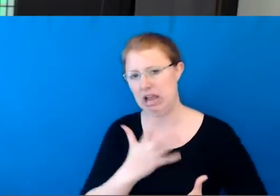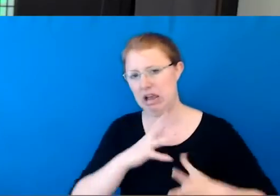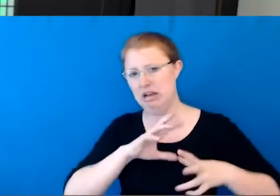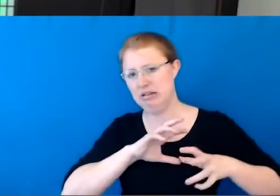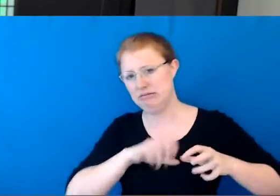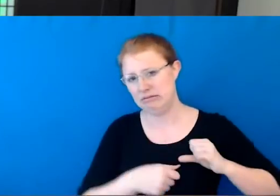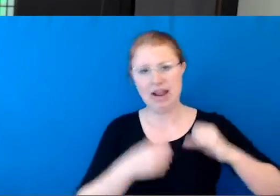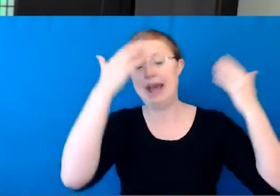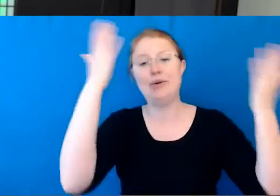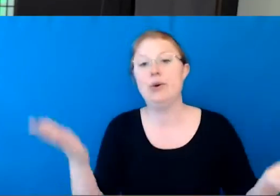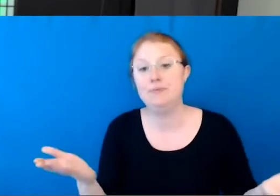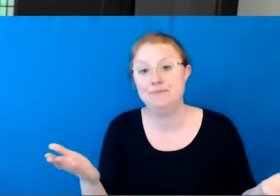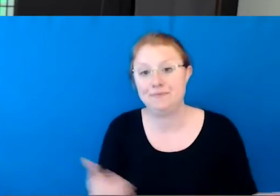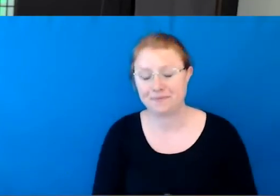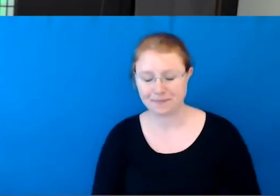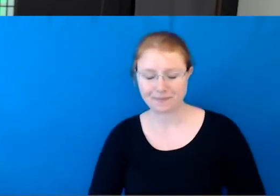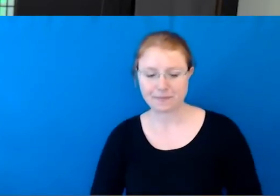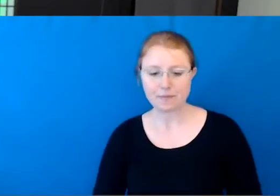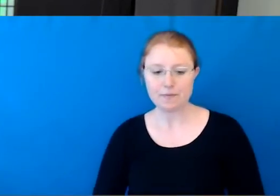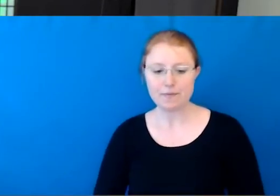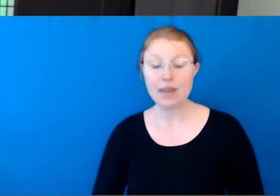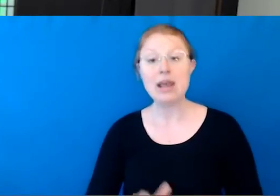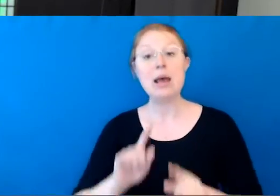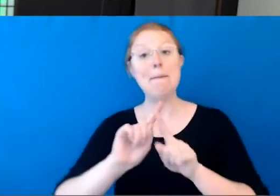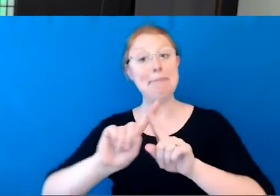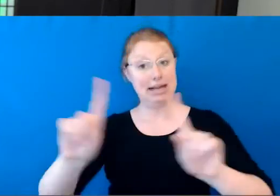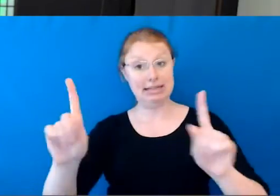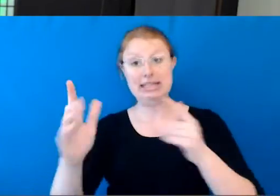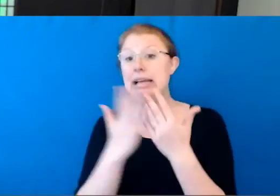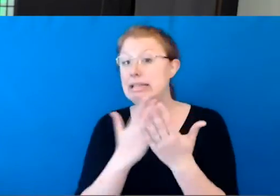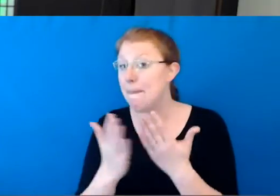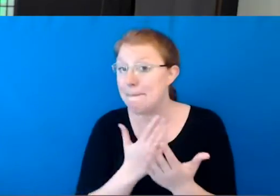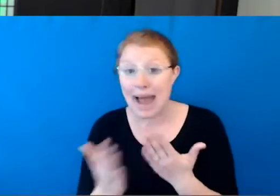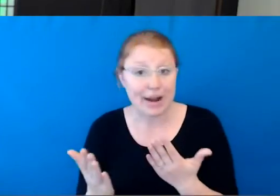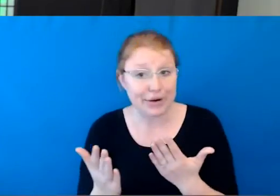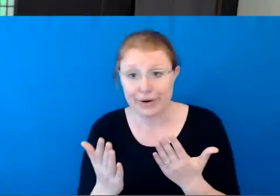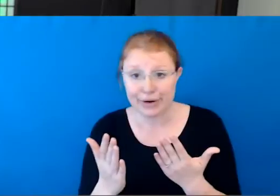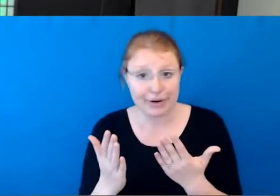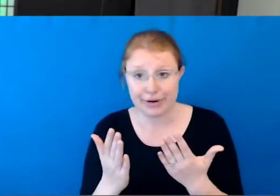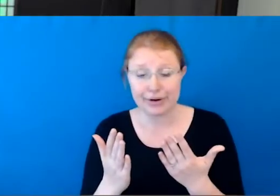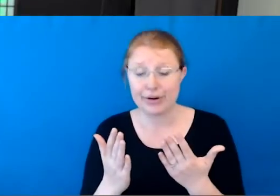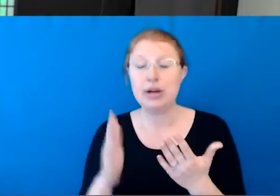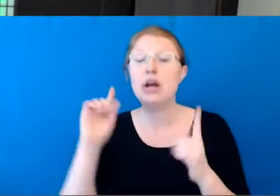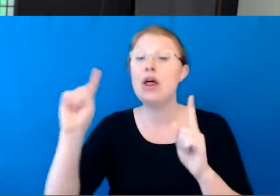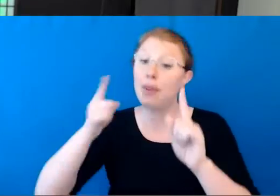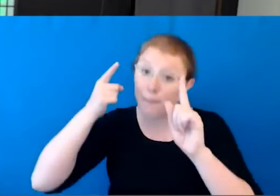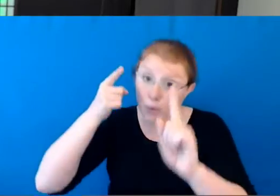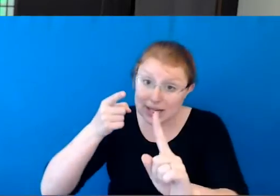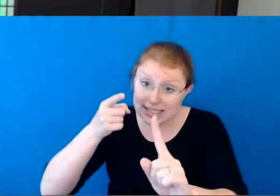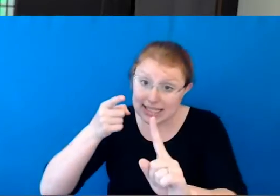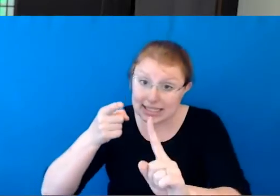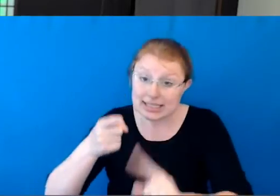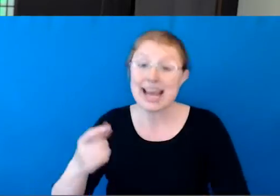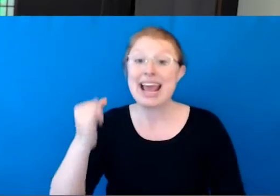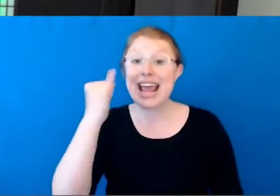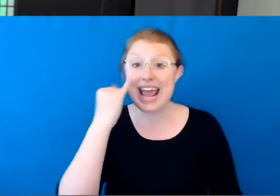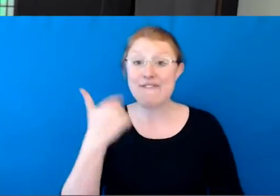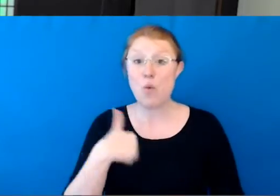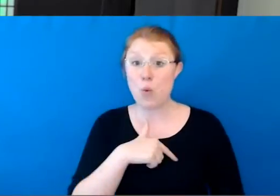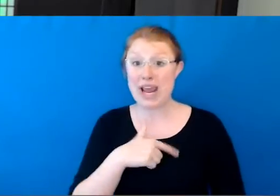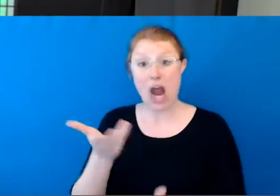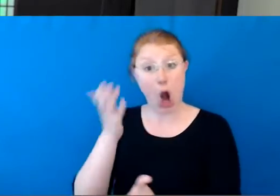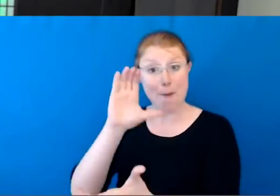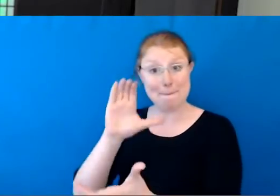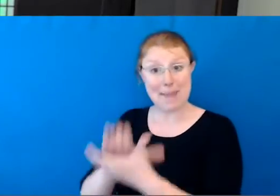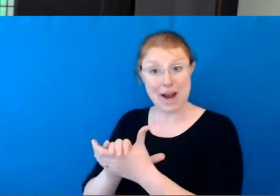But one thing that we can recognize and we can remind ourselves of is that if we are married in the sight of God, God